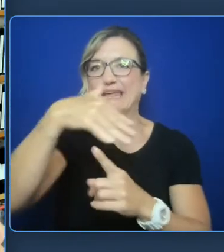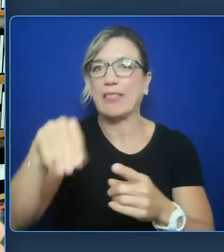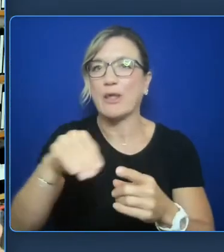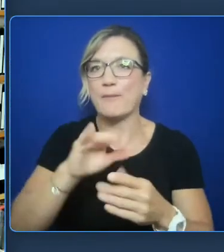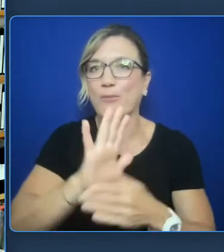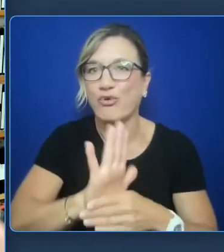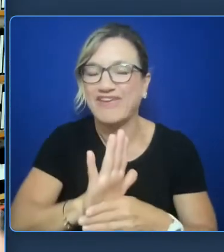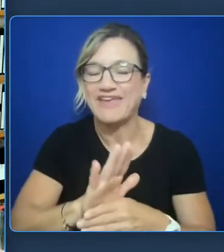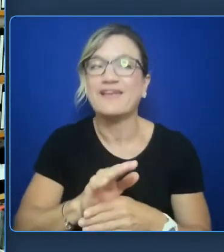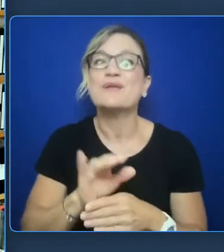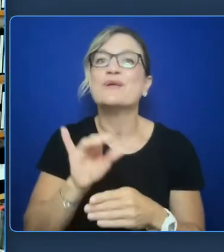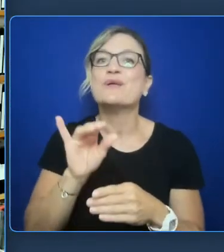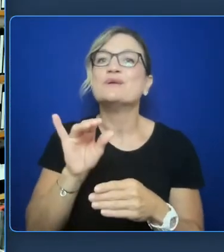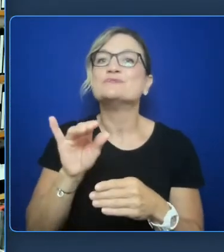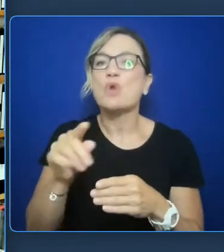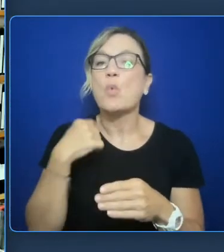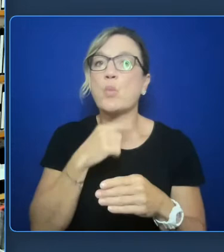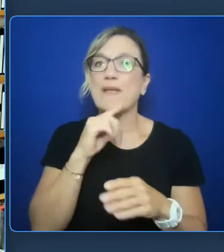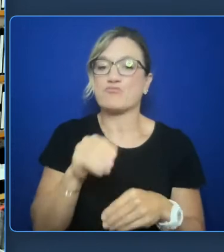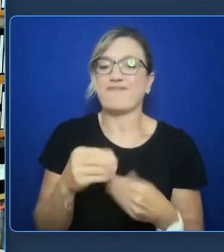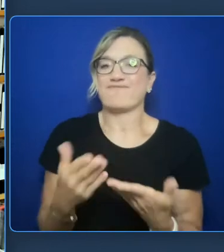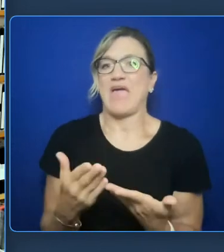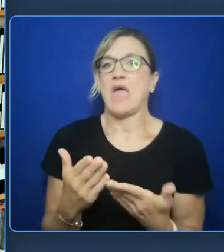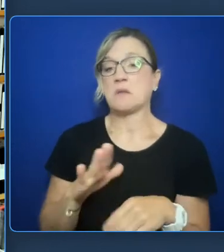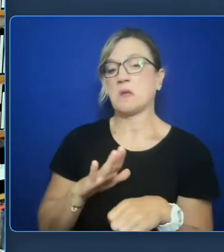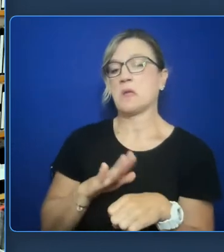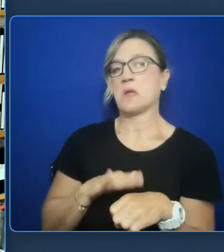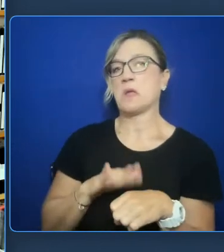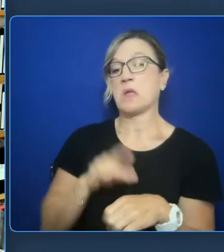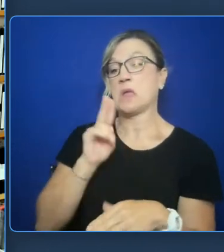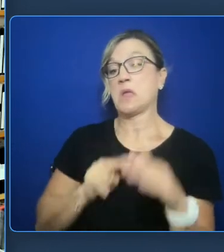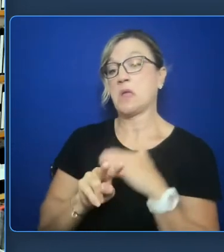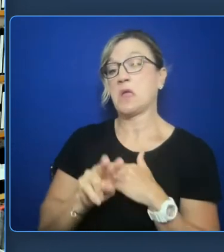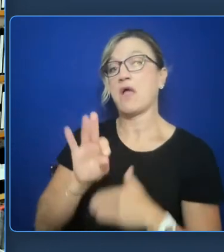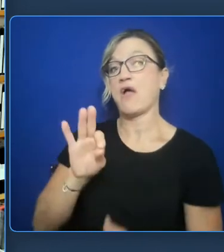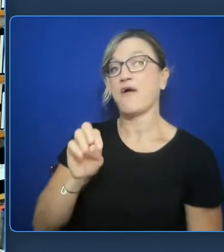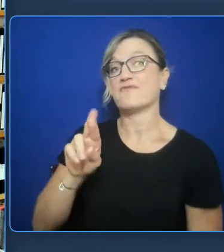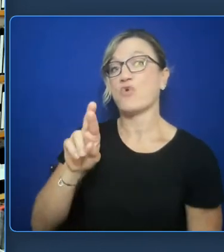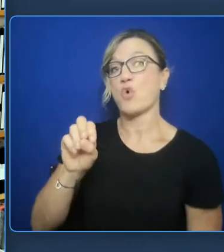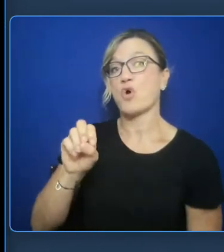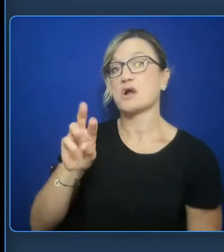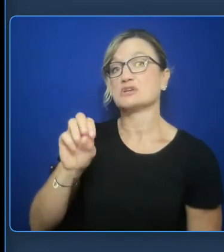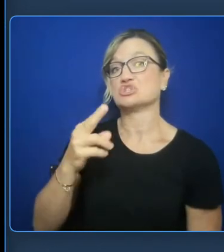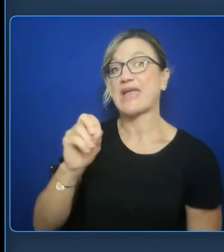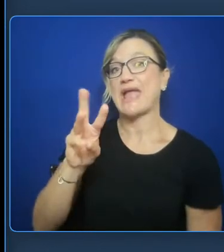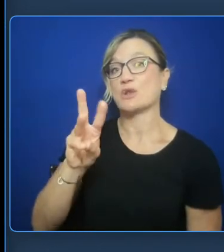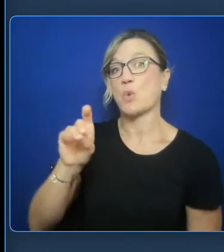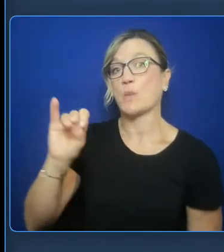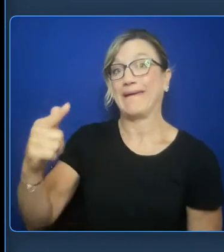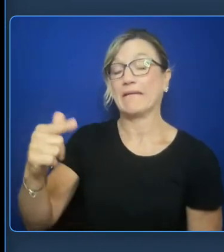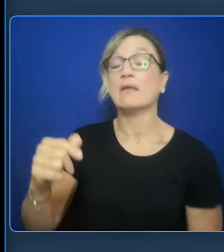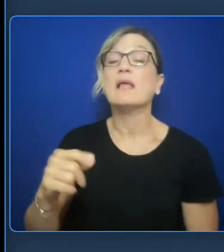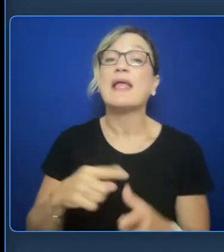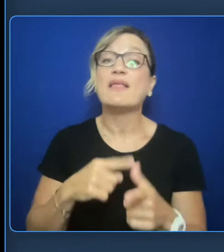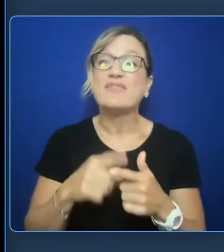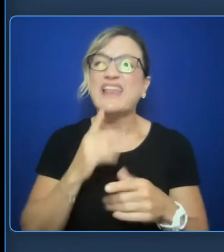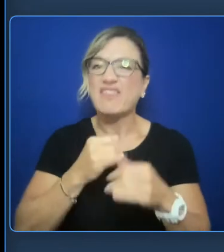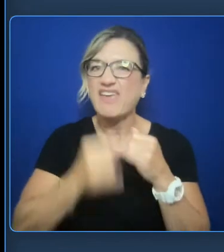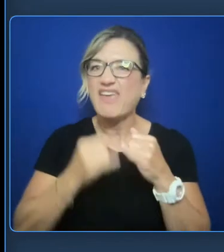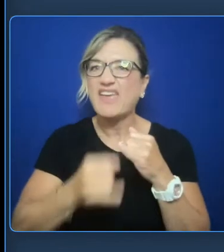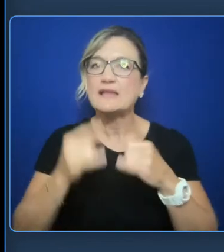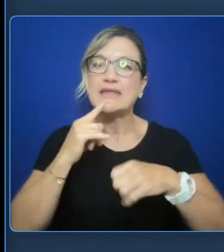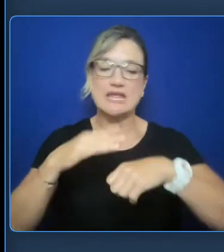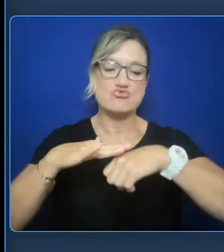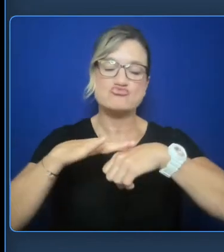maybe that was a bit of foreshadowing on the part of the director. And then finally, at the end, he rubs the top of the chick's head with